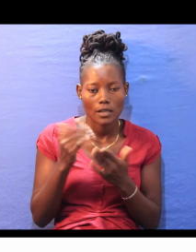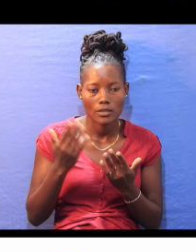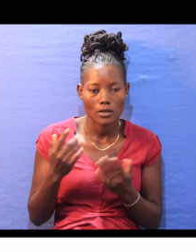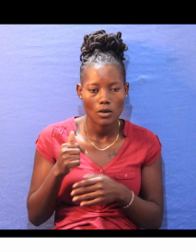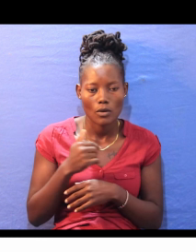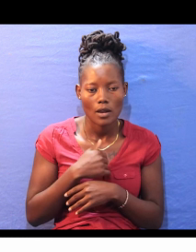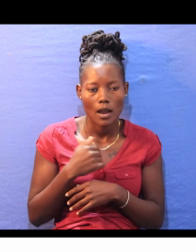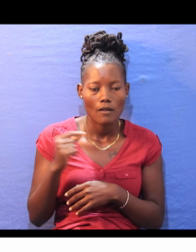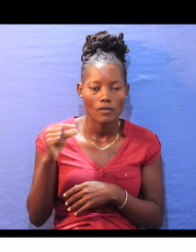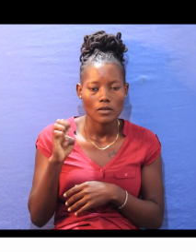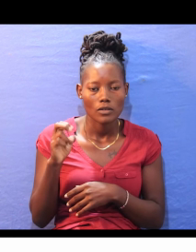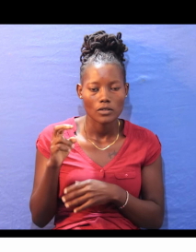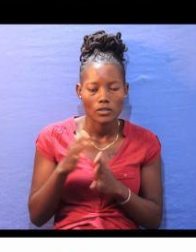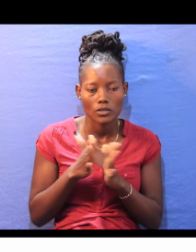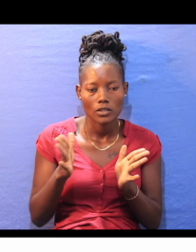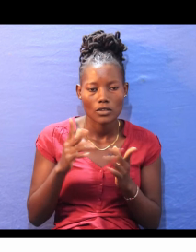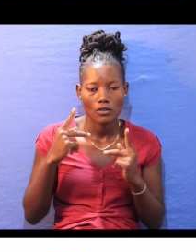physical qualities.